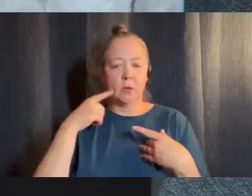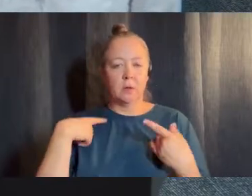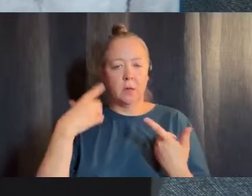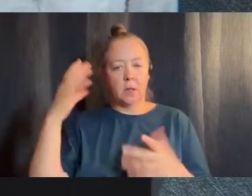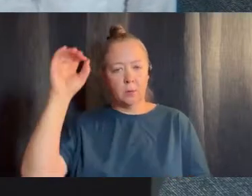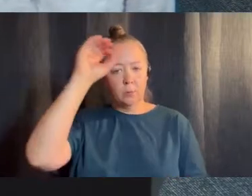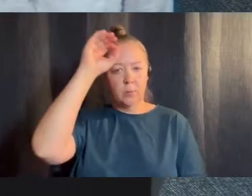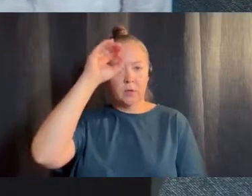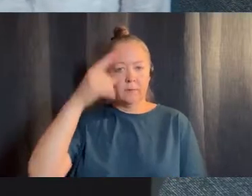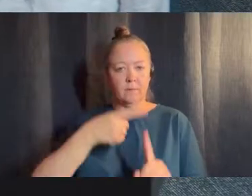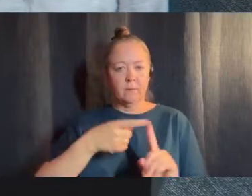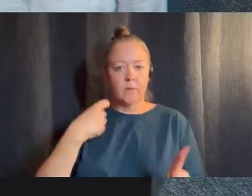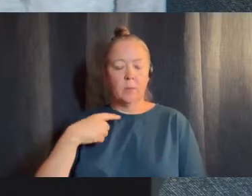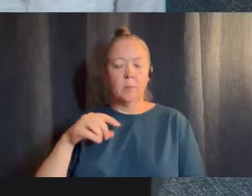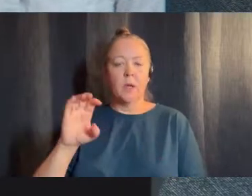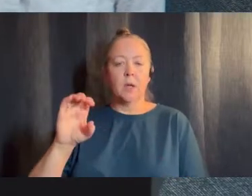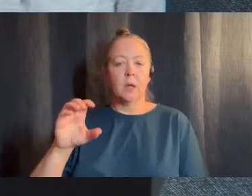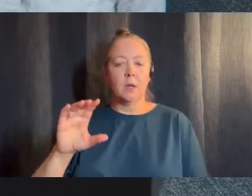other